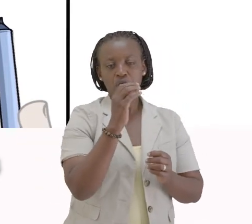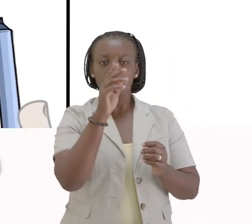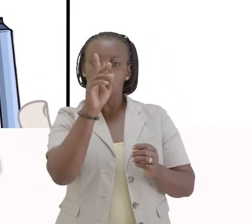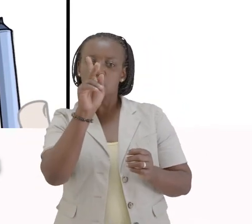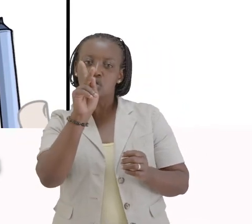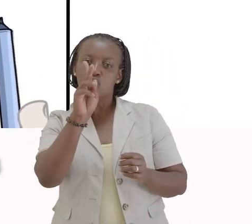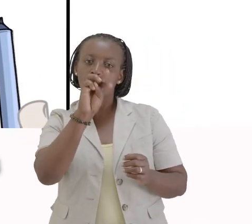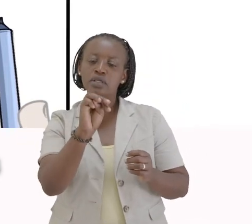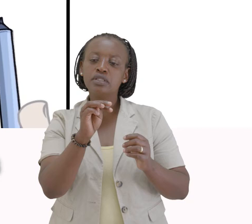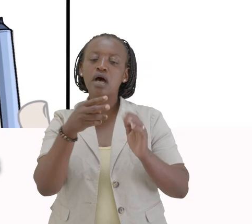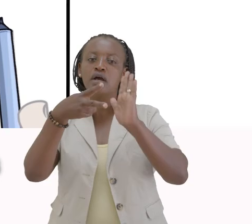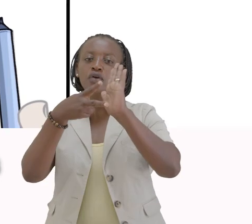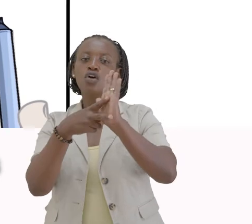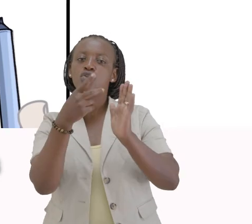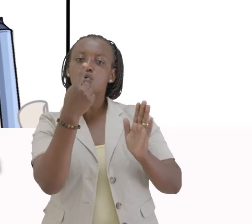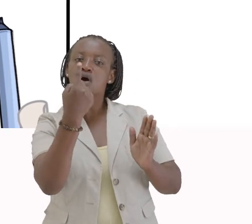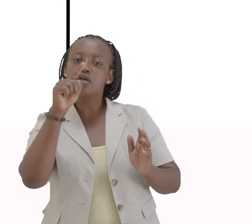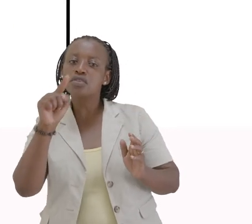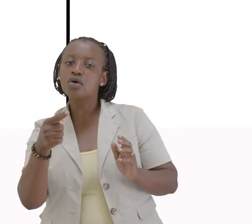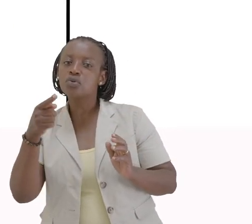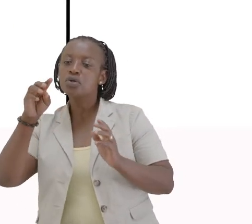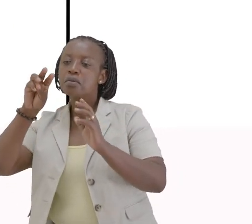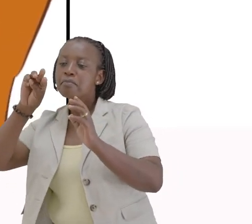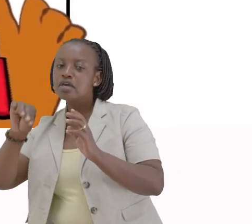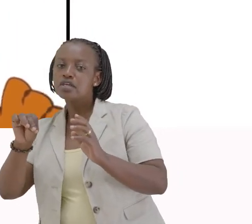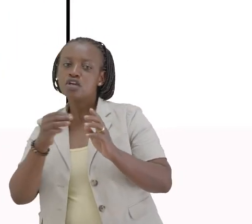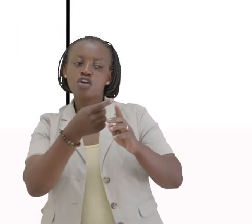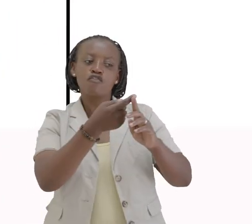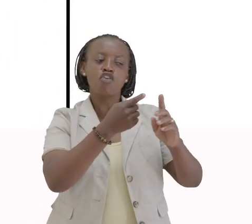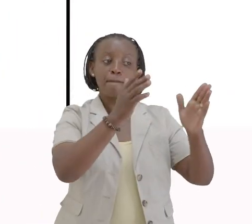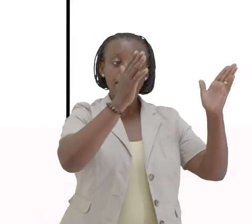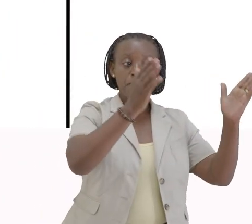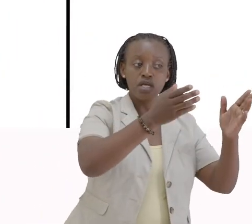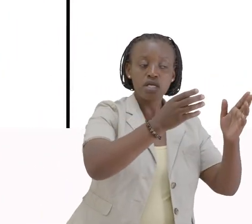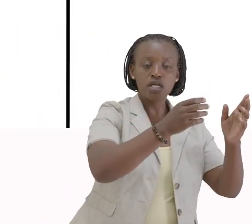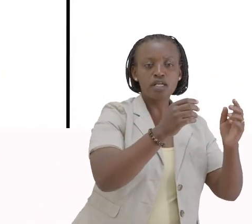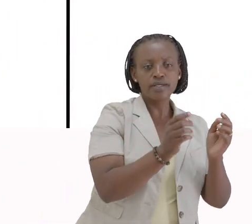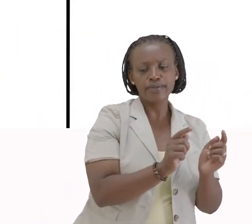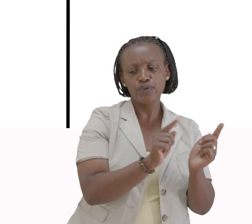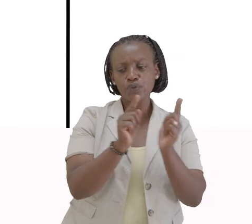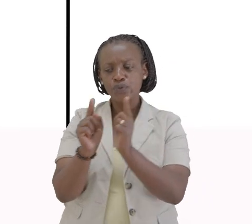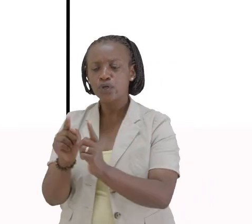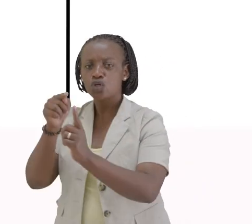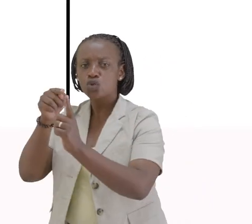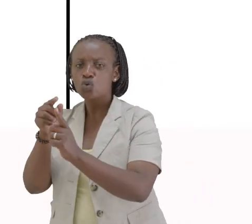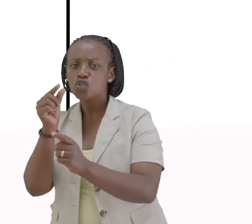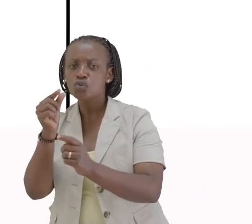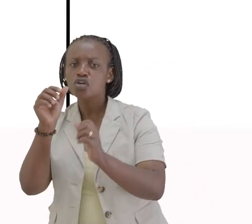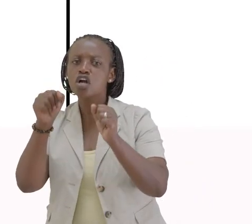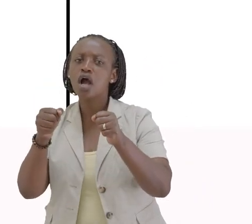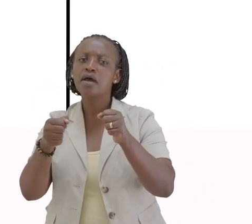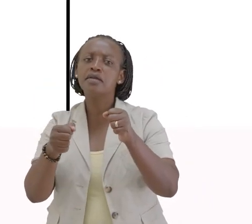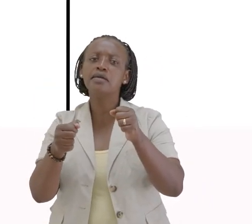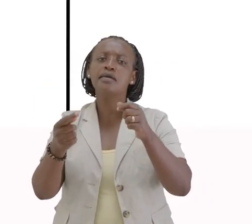equals 1,000 meters. To convert from a big unit to a small unit,